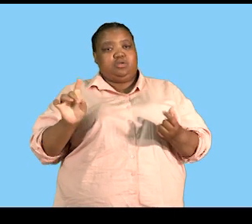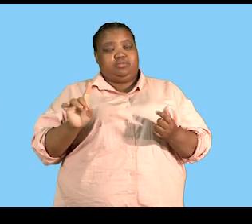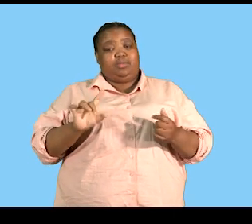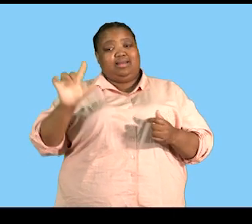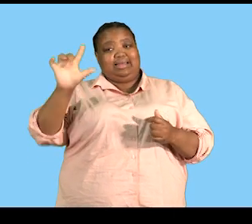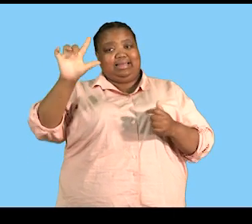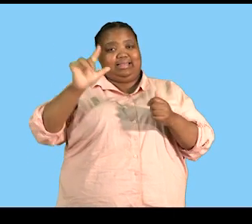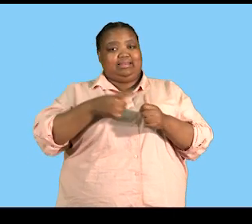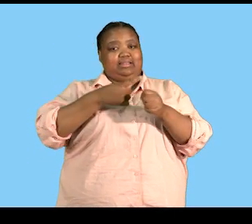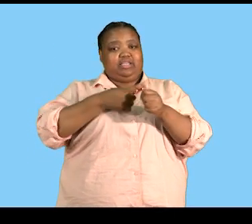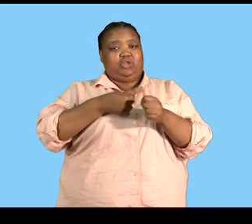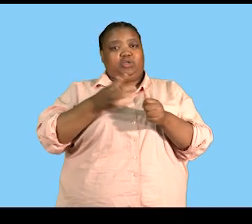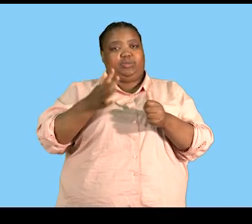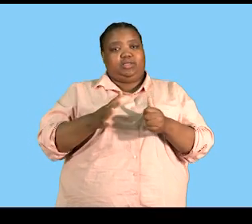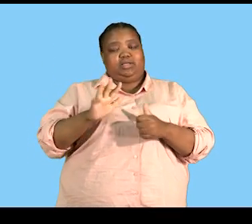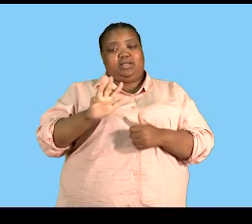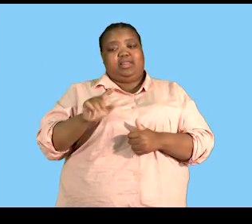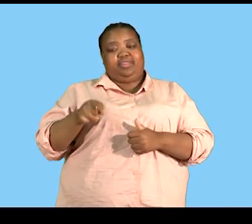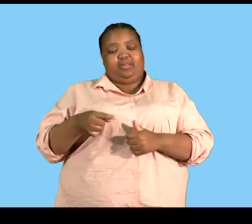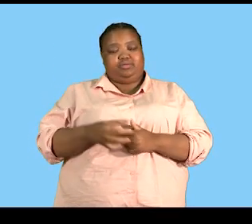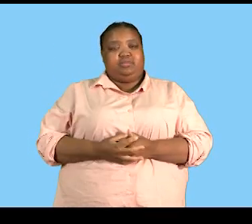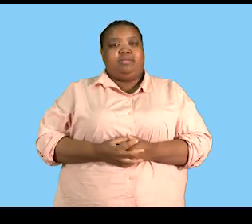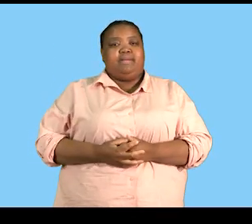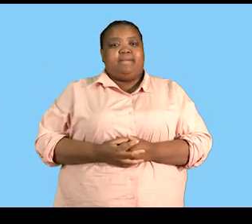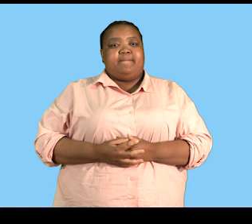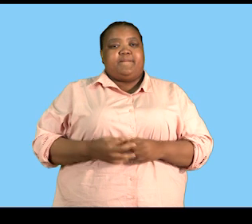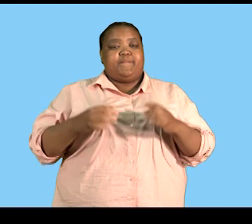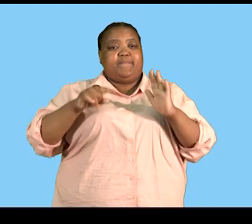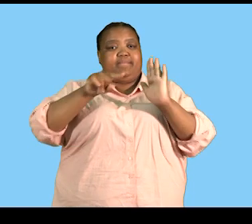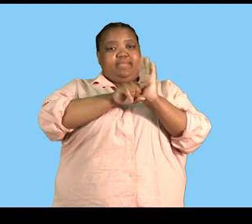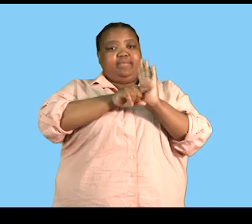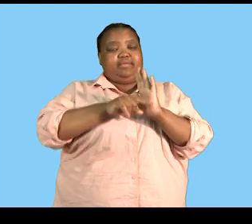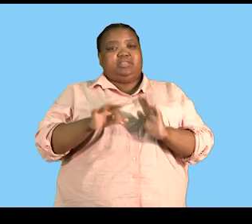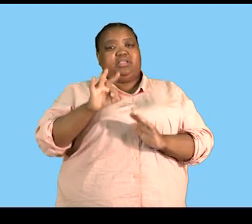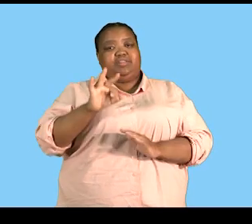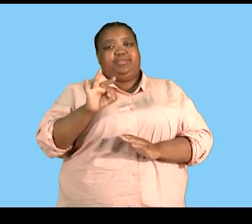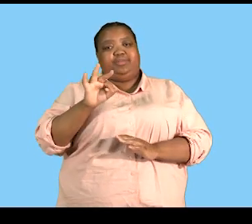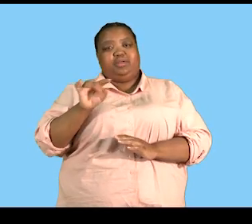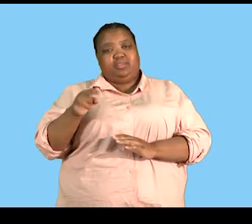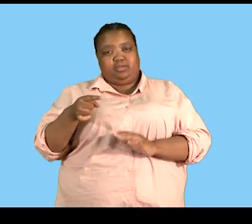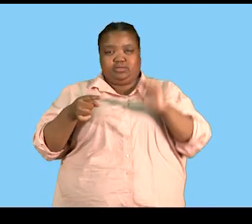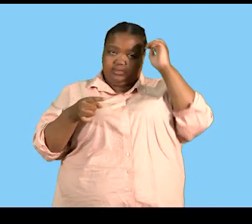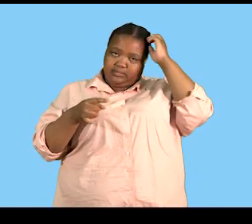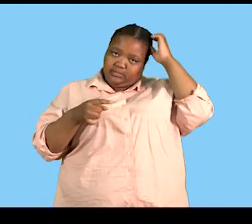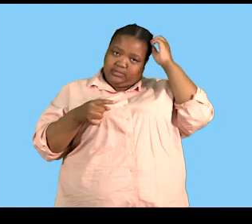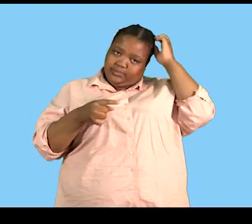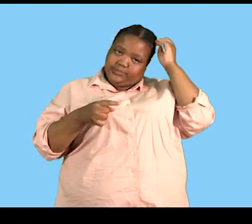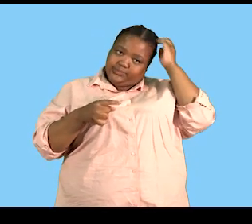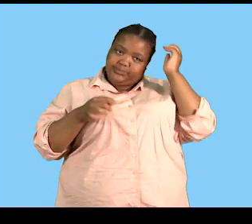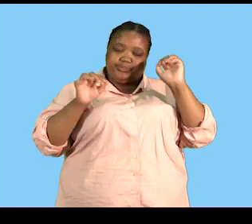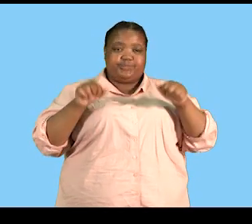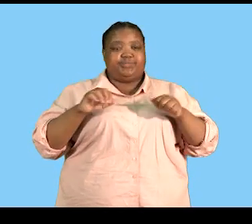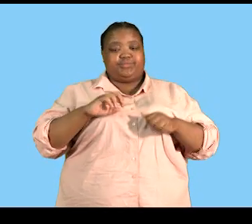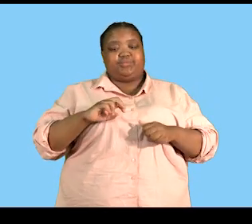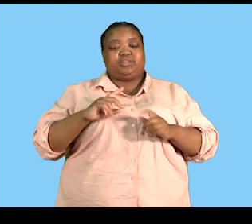is, firstly, I'm going to calculate my length, which is 9,000 minus the